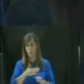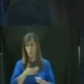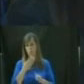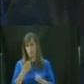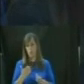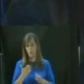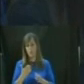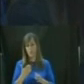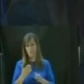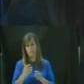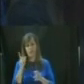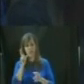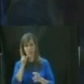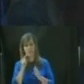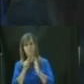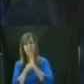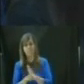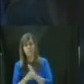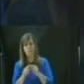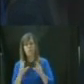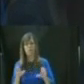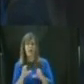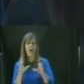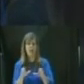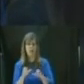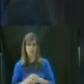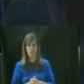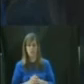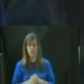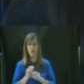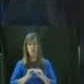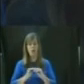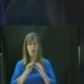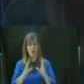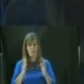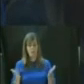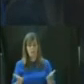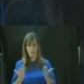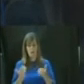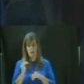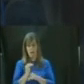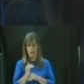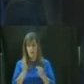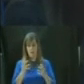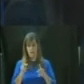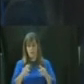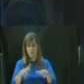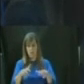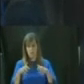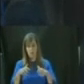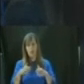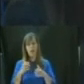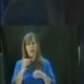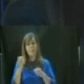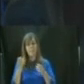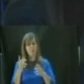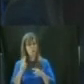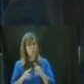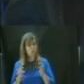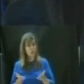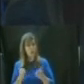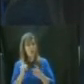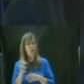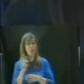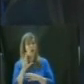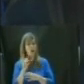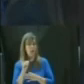go beyond listening to take action. It's obvious from the presence here tonight, as well as the work of many others who could not be here, that Knox